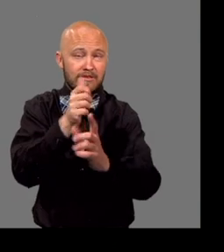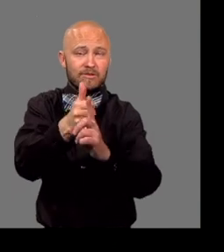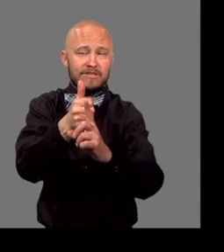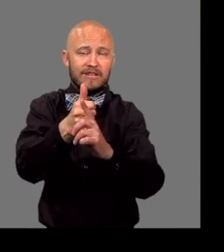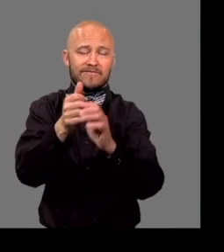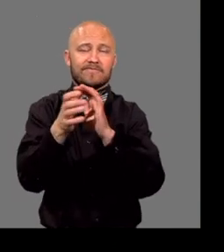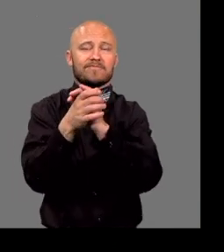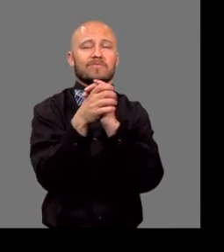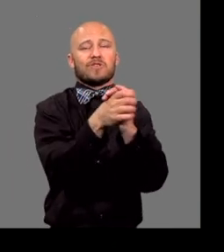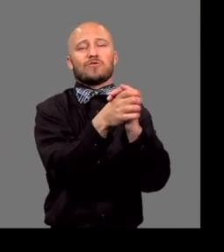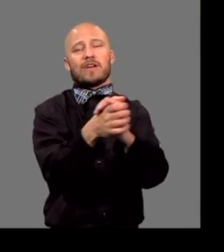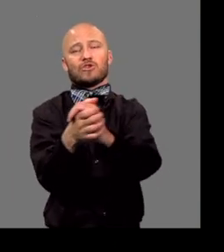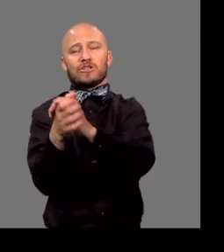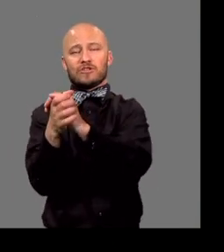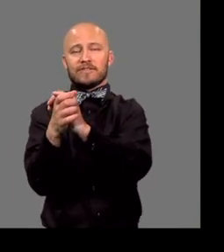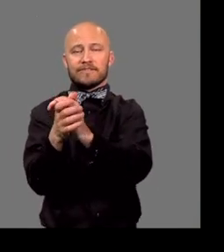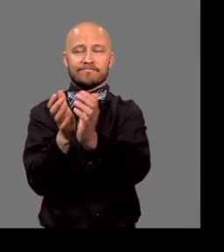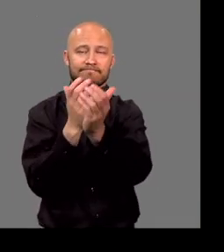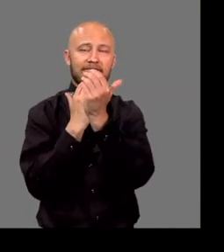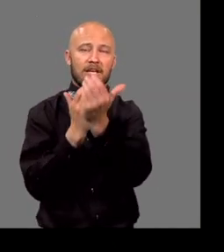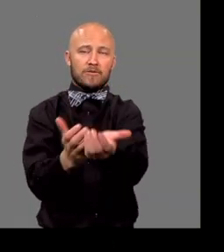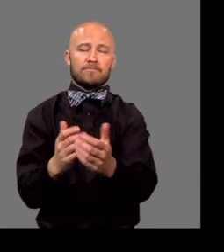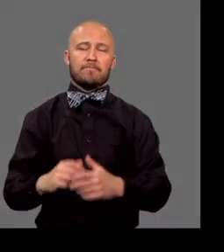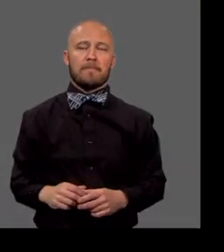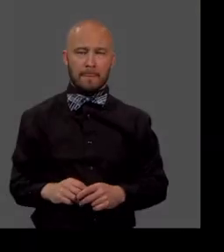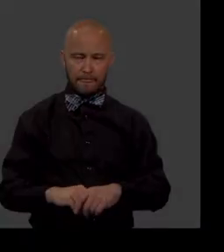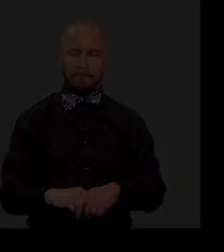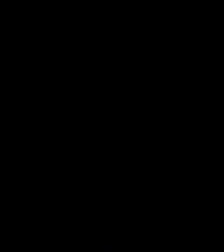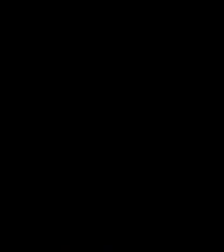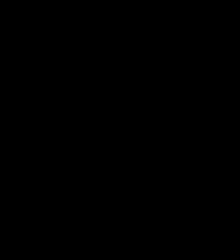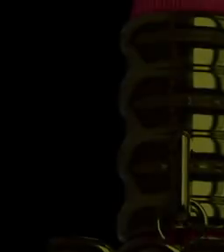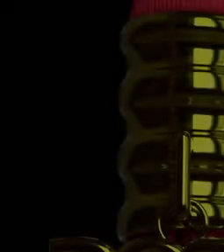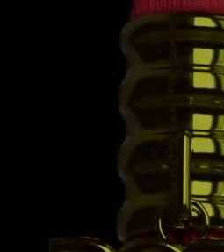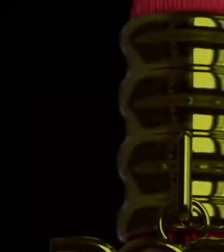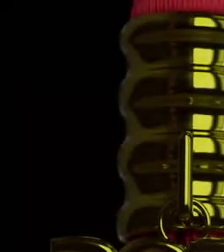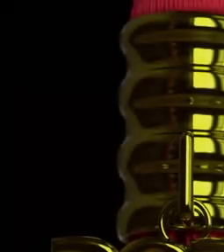and congratulations. Thank you.